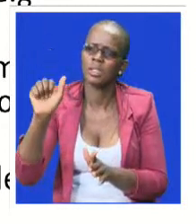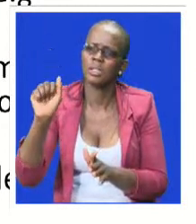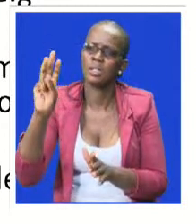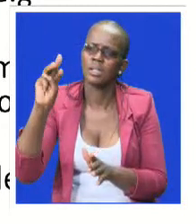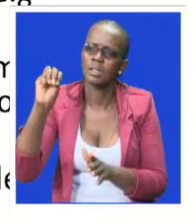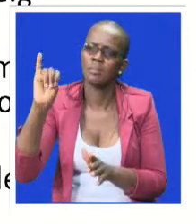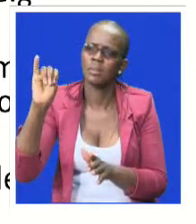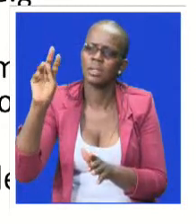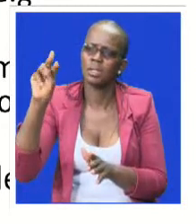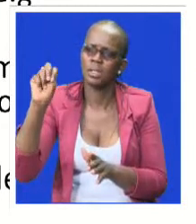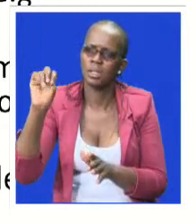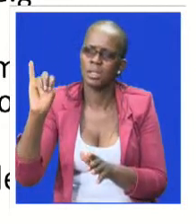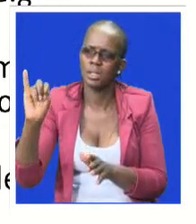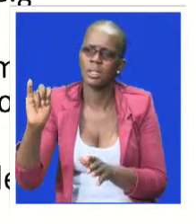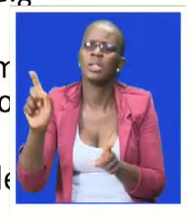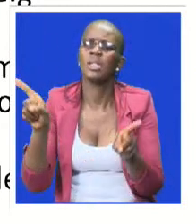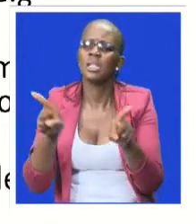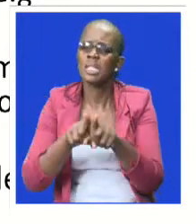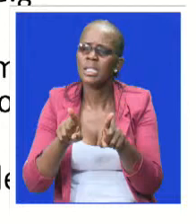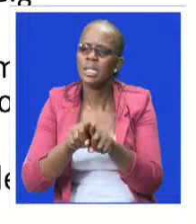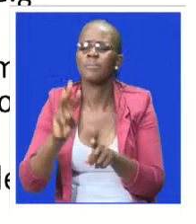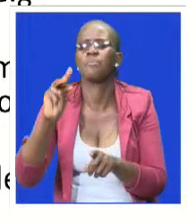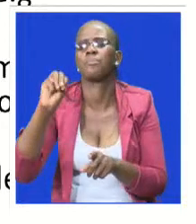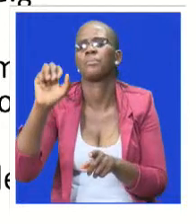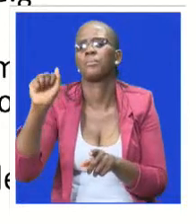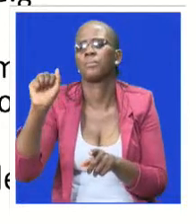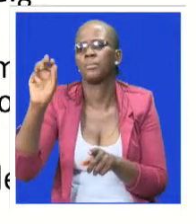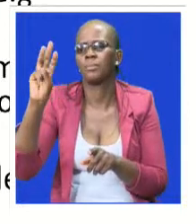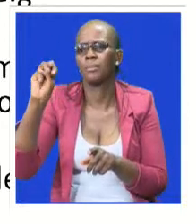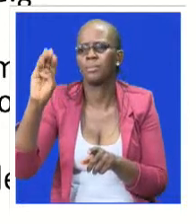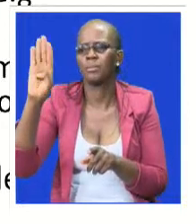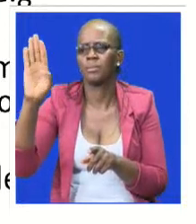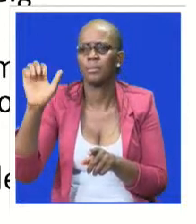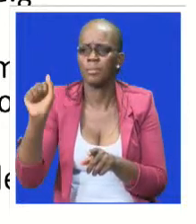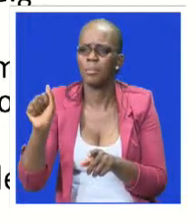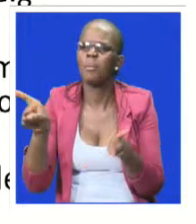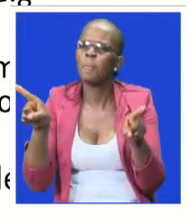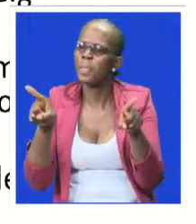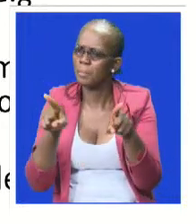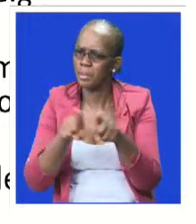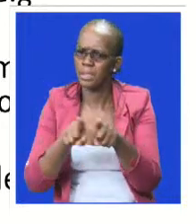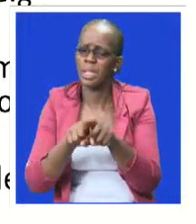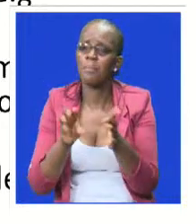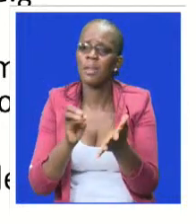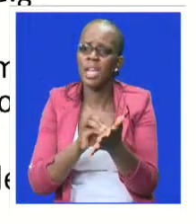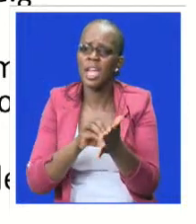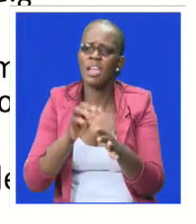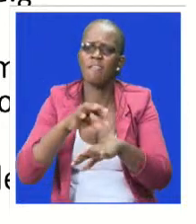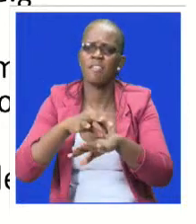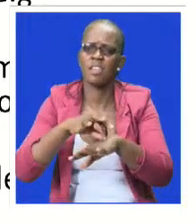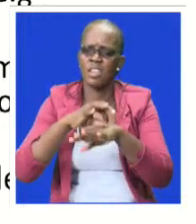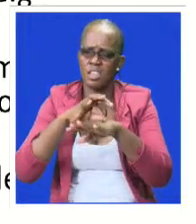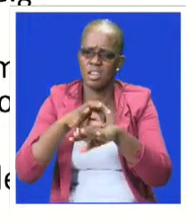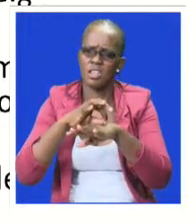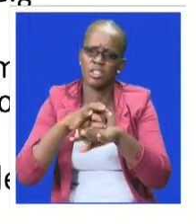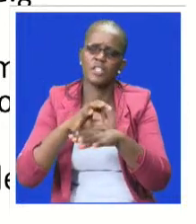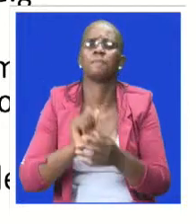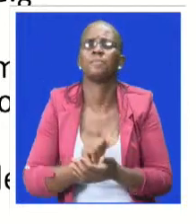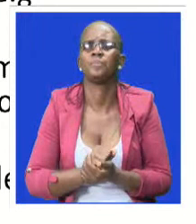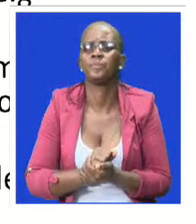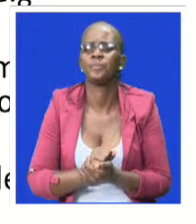intermarriage. What do we mean when we speak about intermarriage? We are talking about